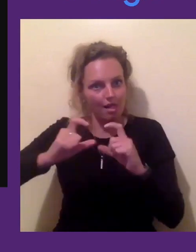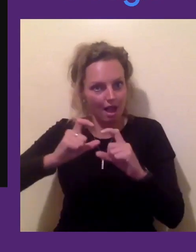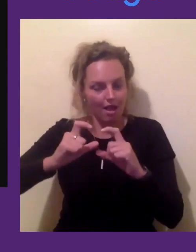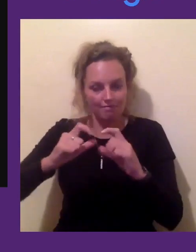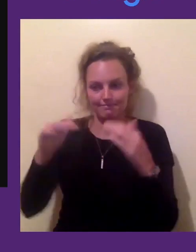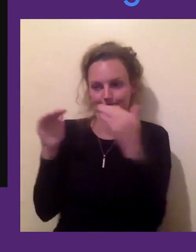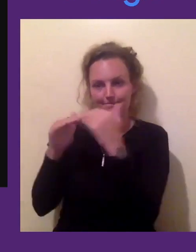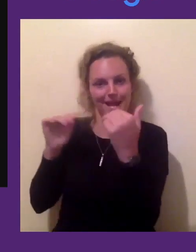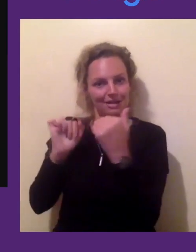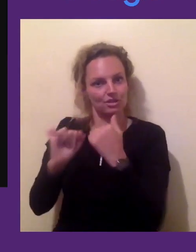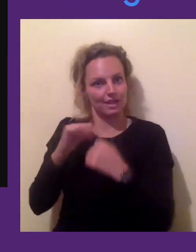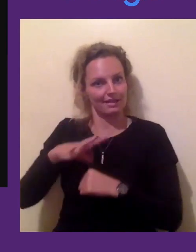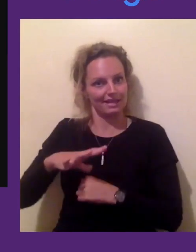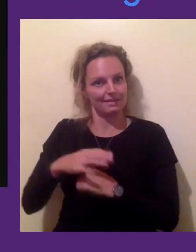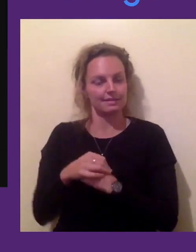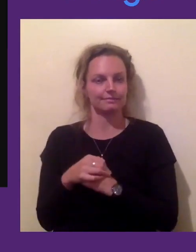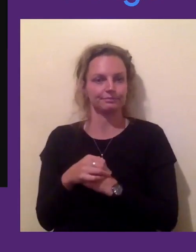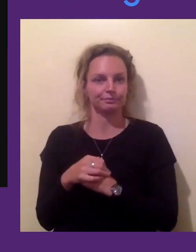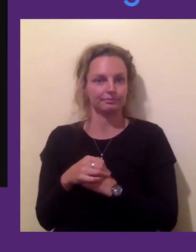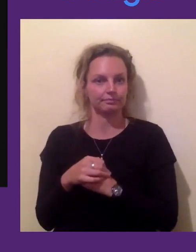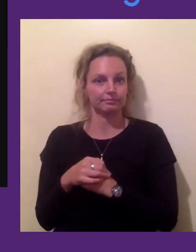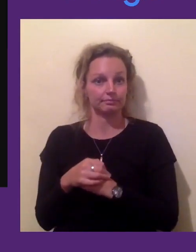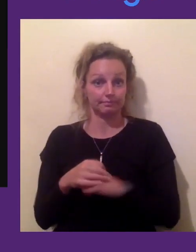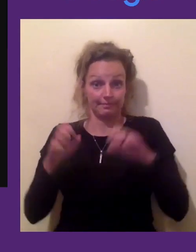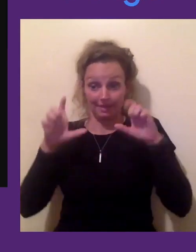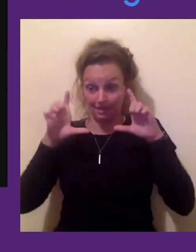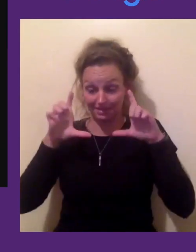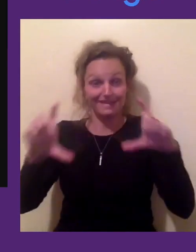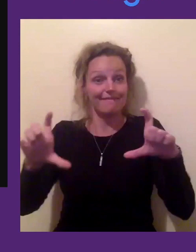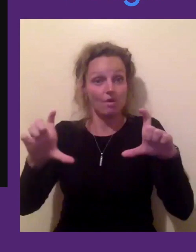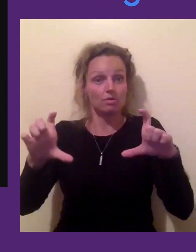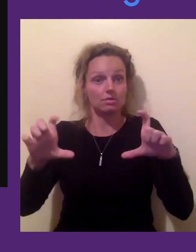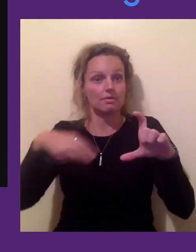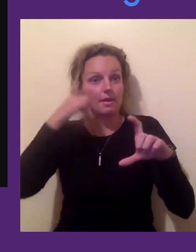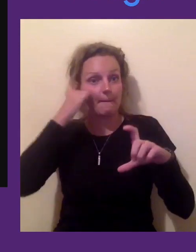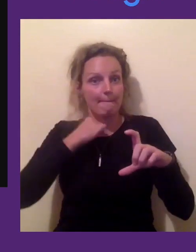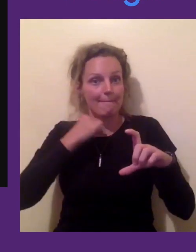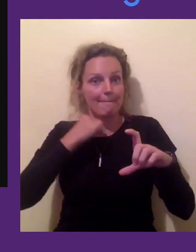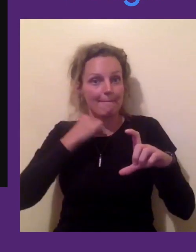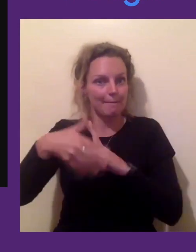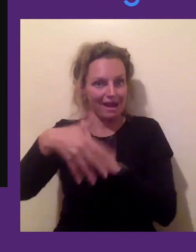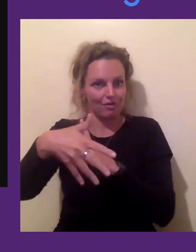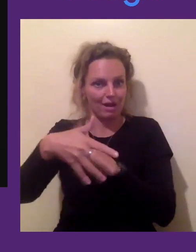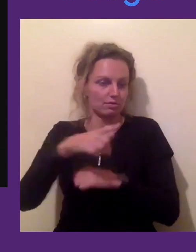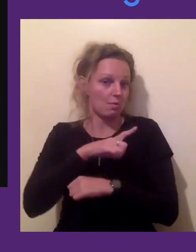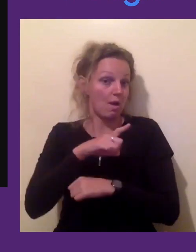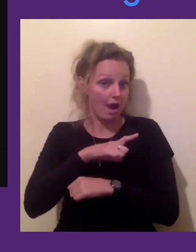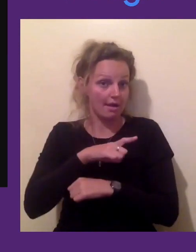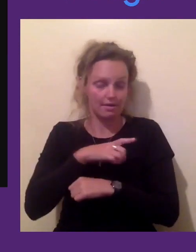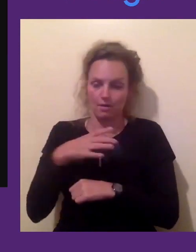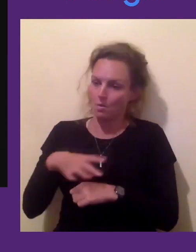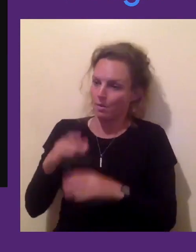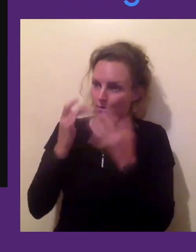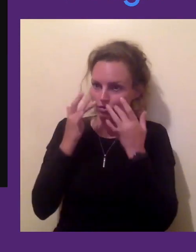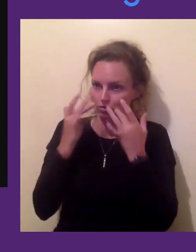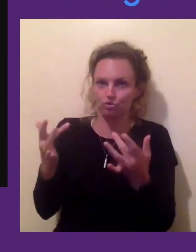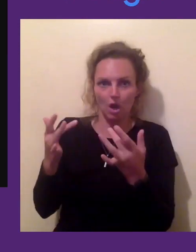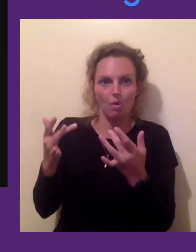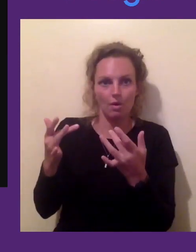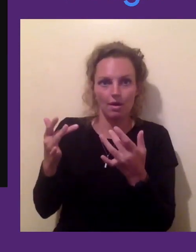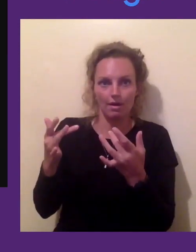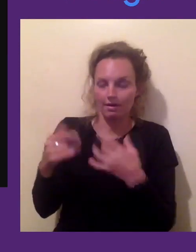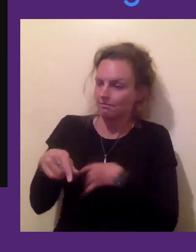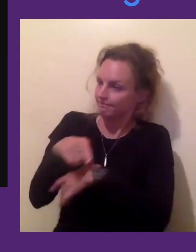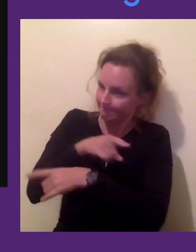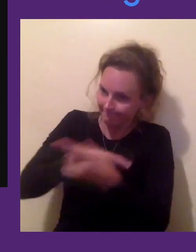backgrounds to make a statement on decarbonization and accessibility, but we always provide a choice on the light. My two